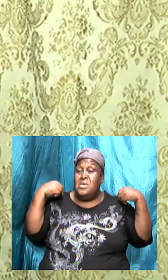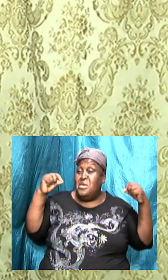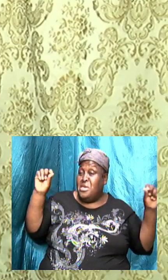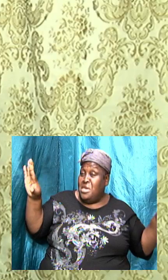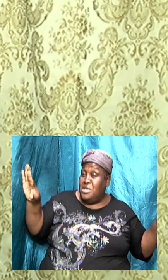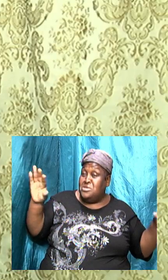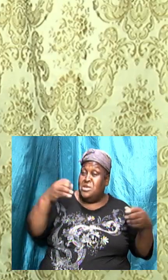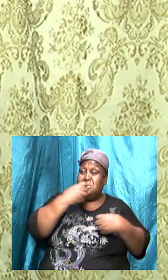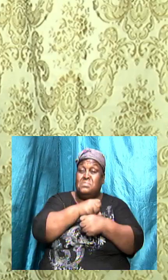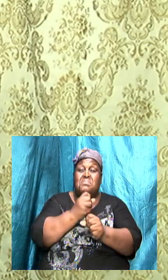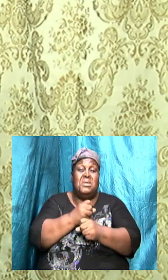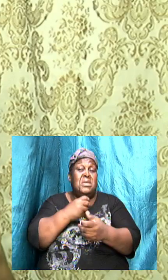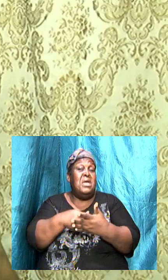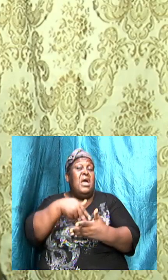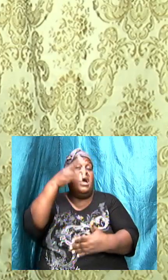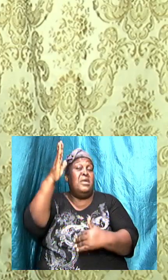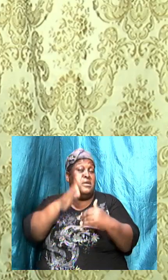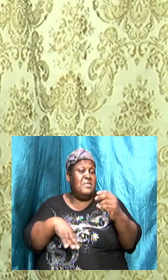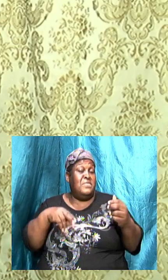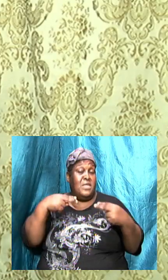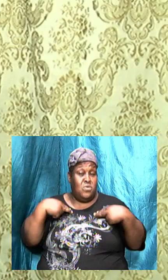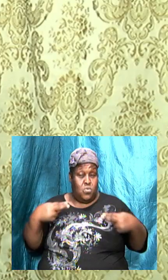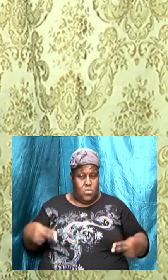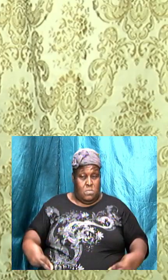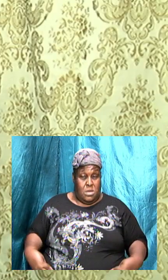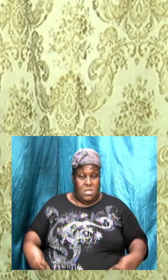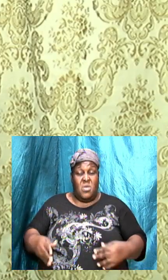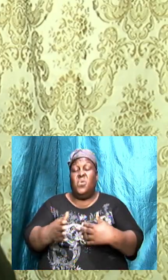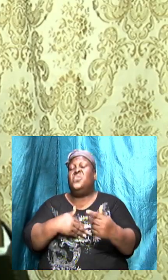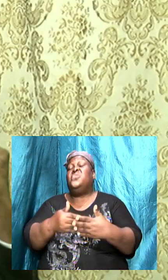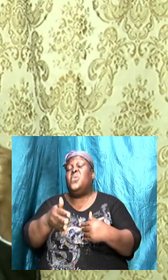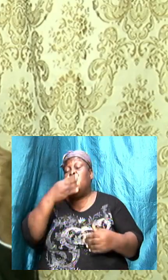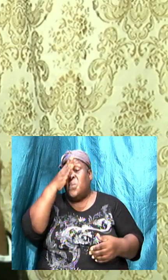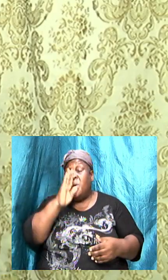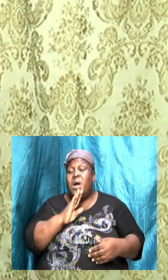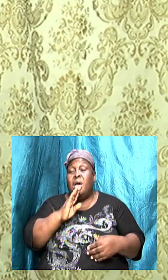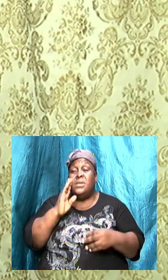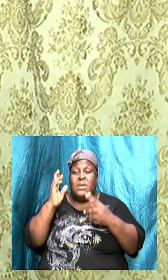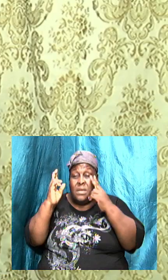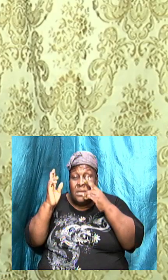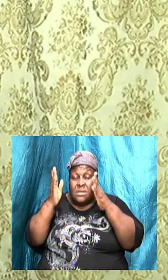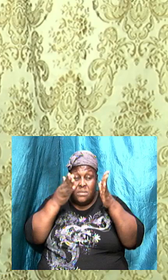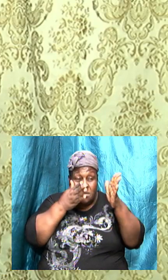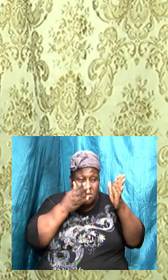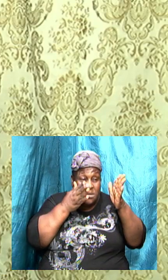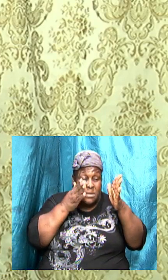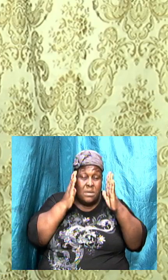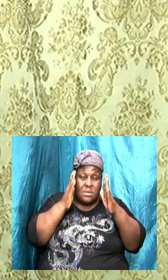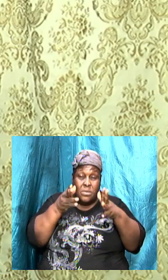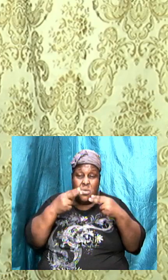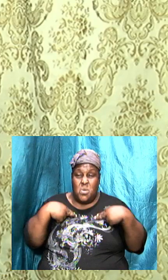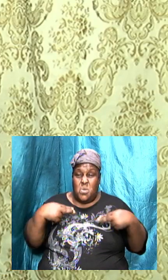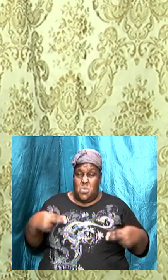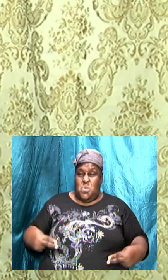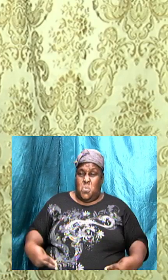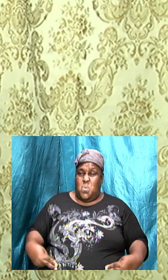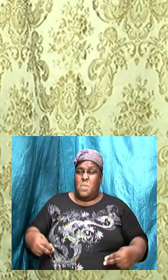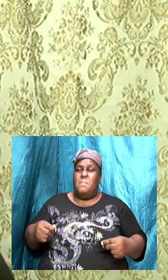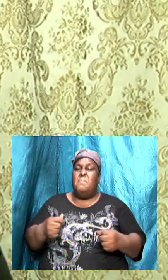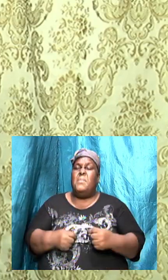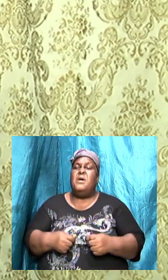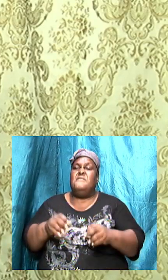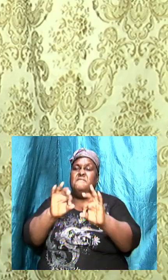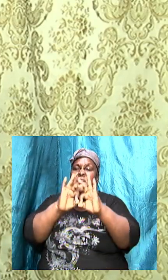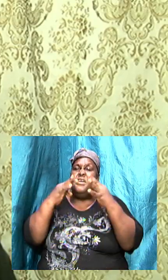than us. And although God has directed His attention to the human family and has died for us, and